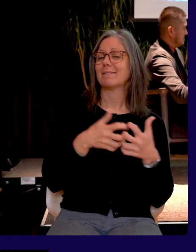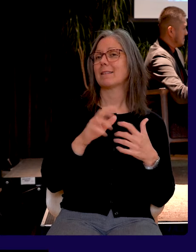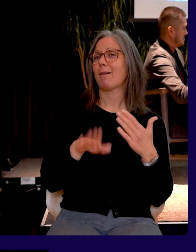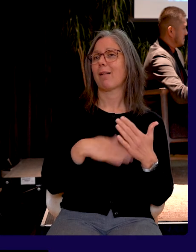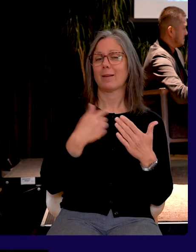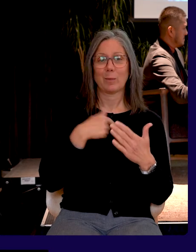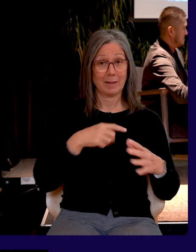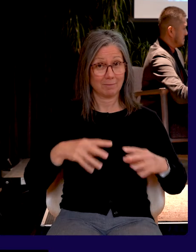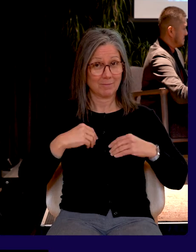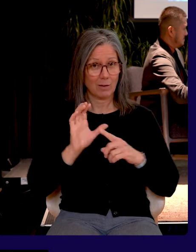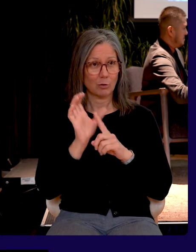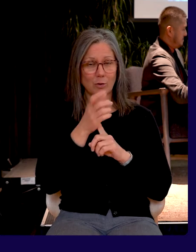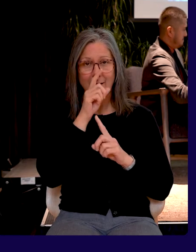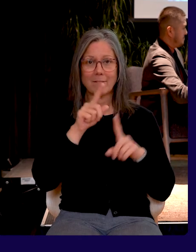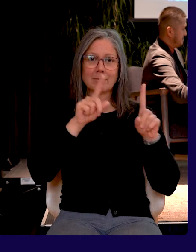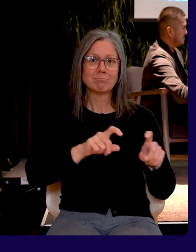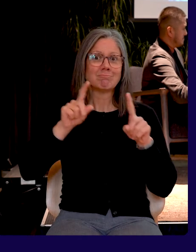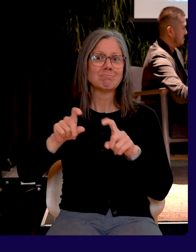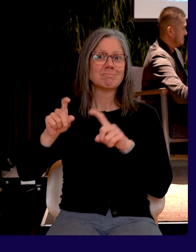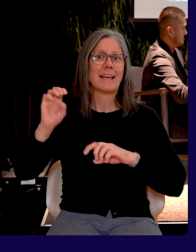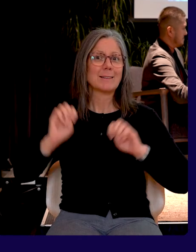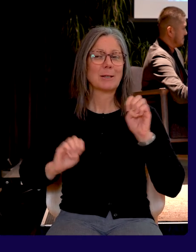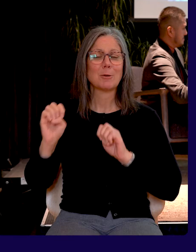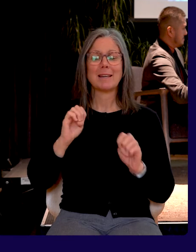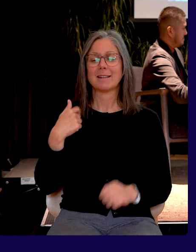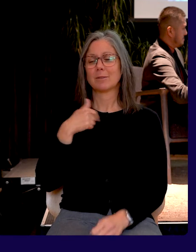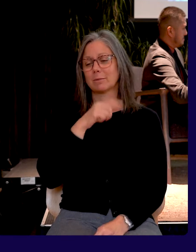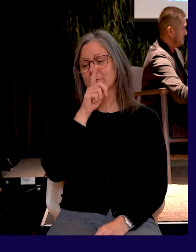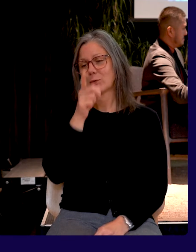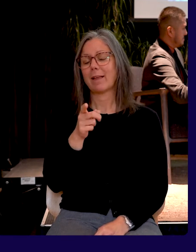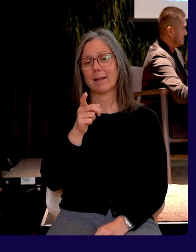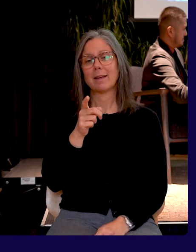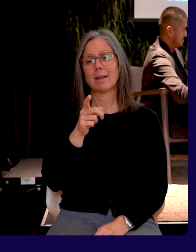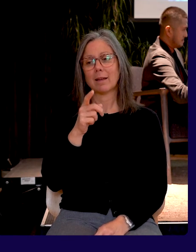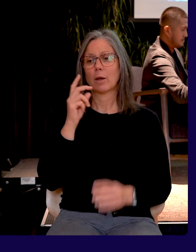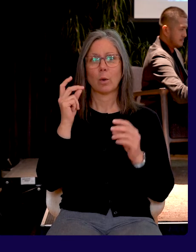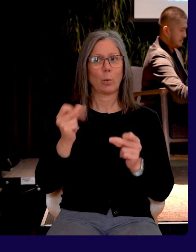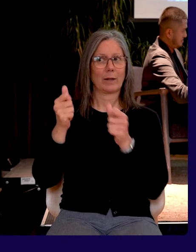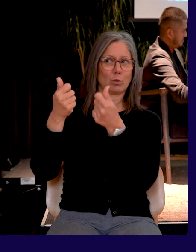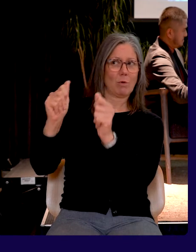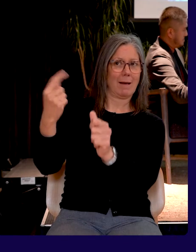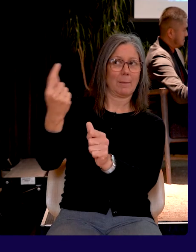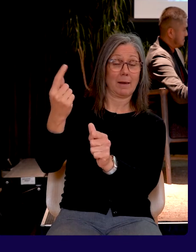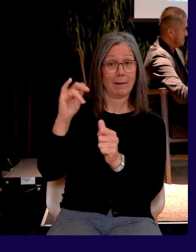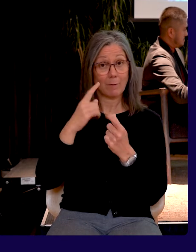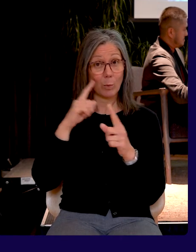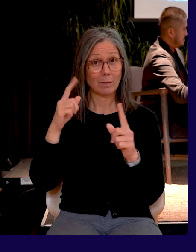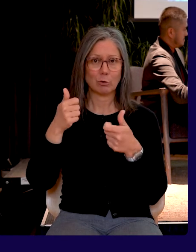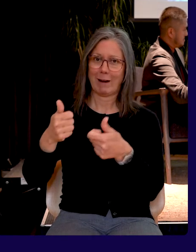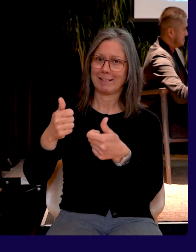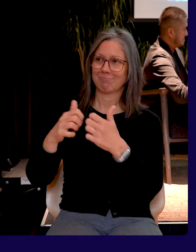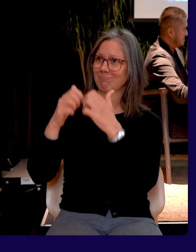really embraced a culture of experimentation. And so we're very quick to try things out. And if they work, great,